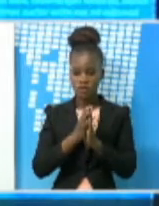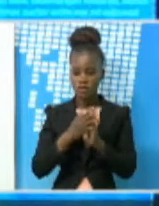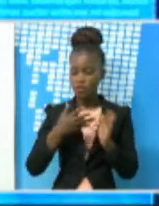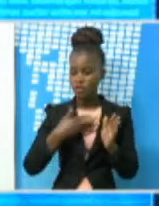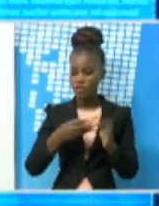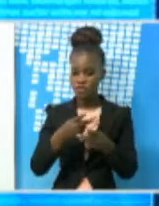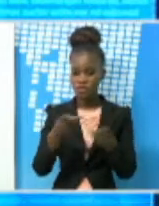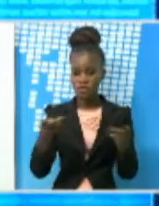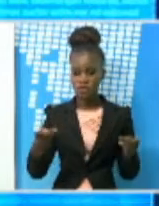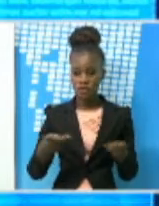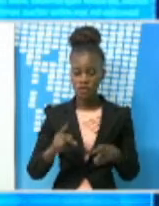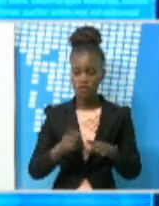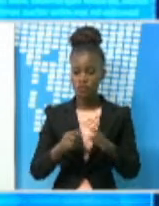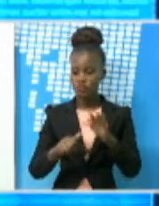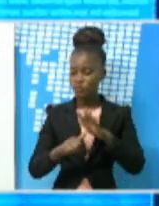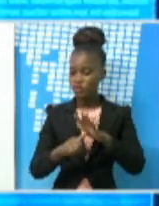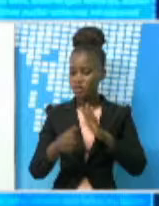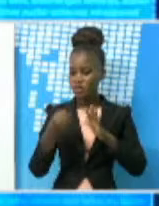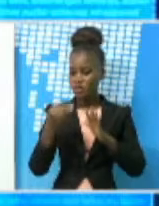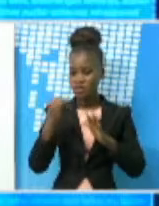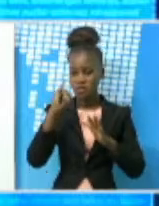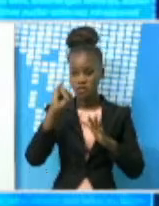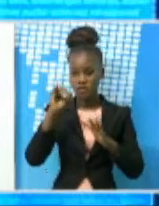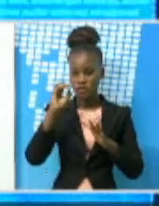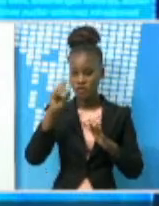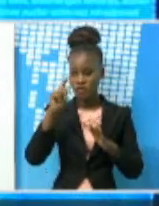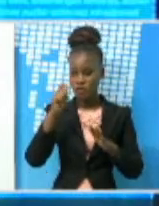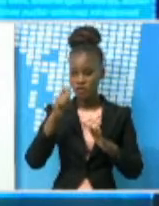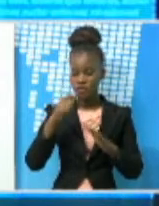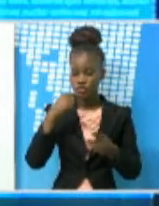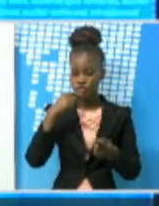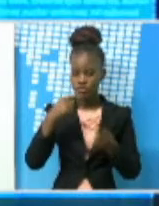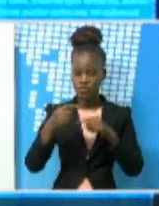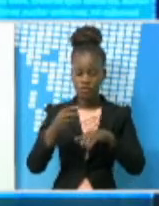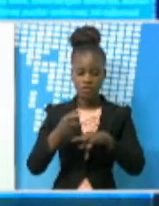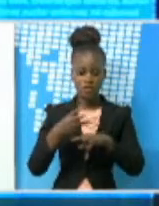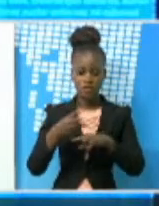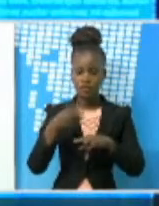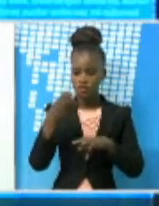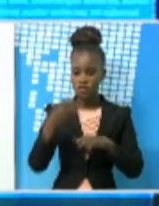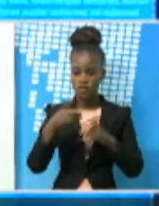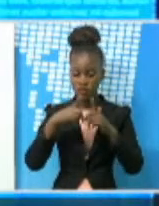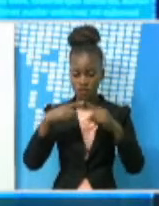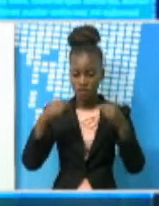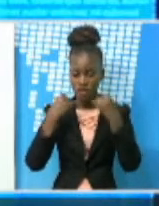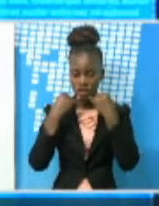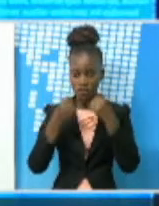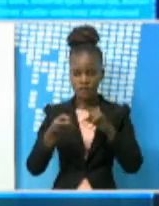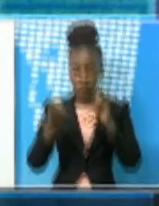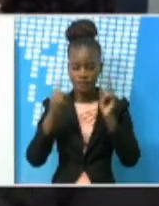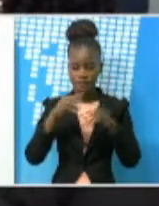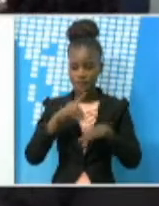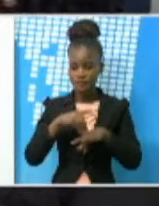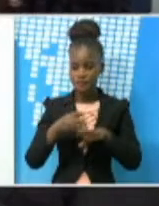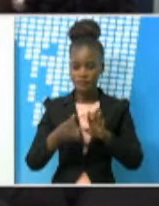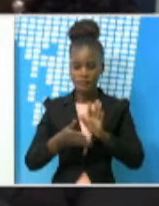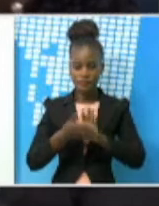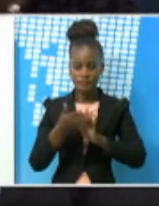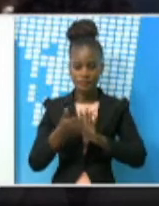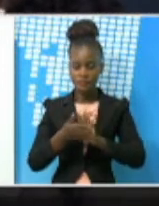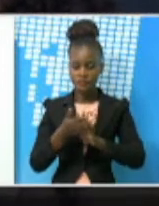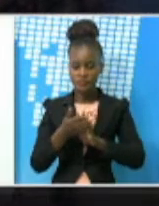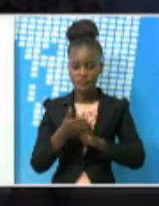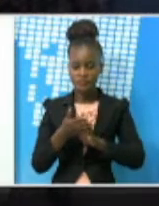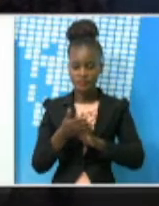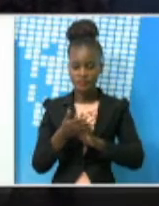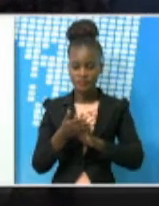when the entities under the Ministry of ICT were discussing the ministerial policy statement earlier today. I